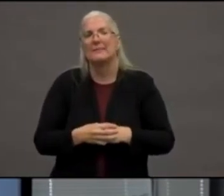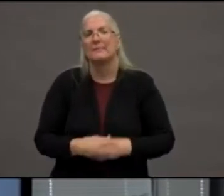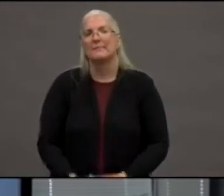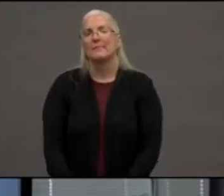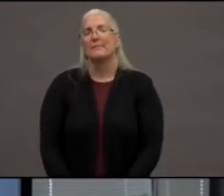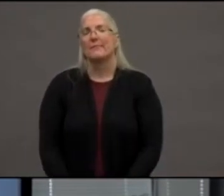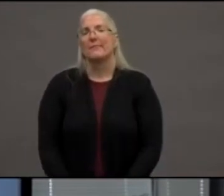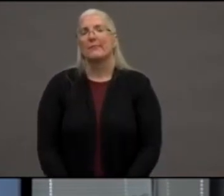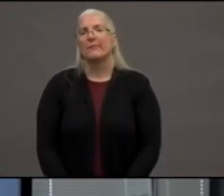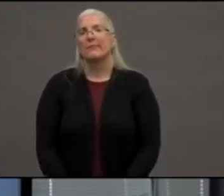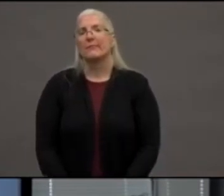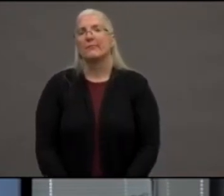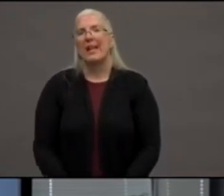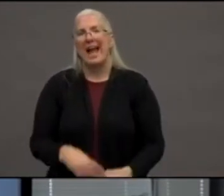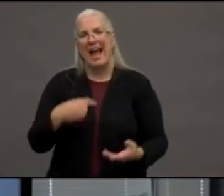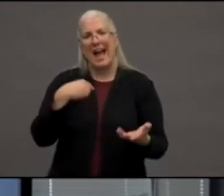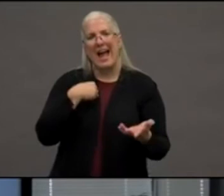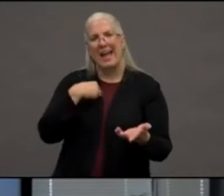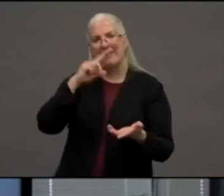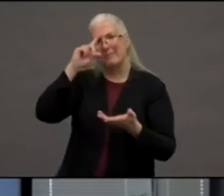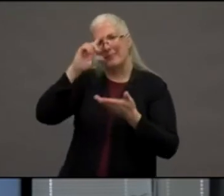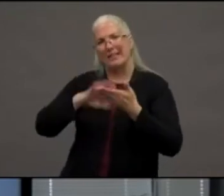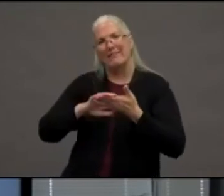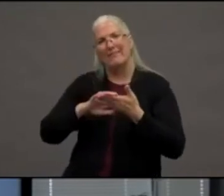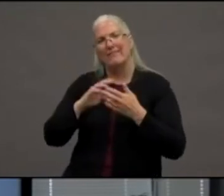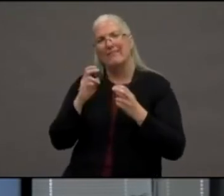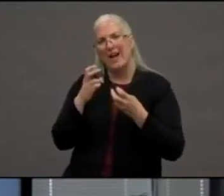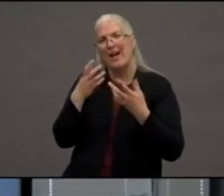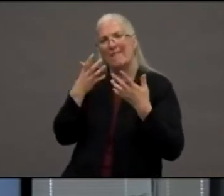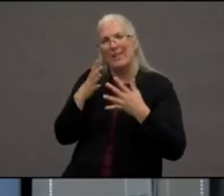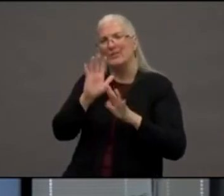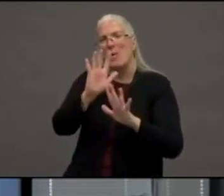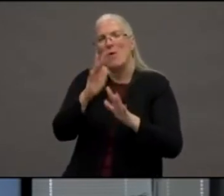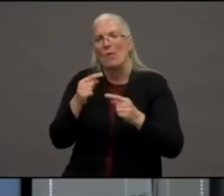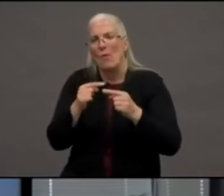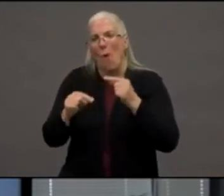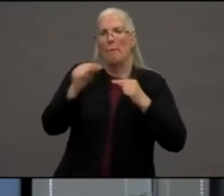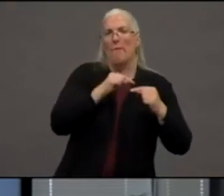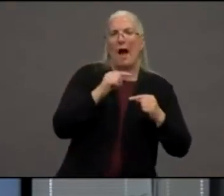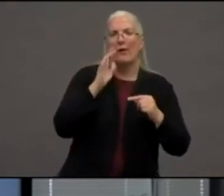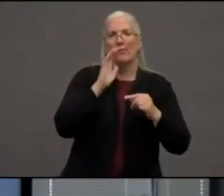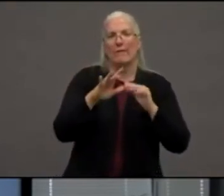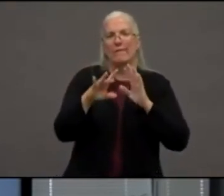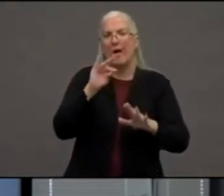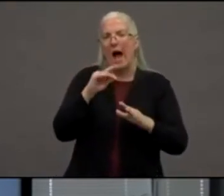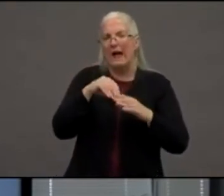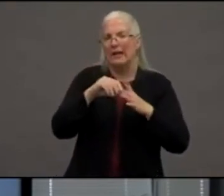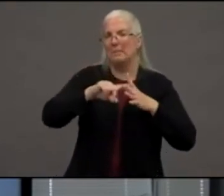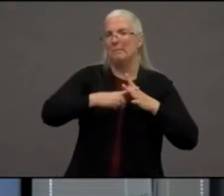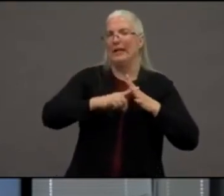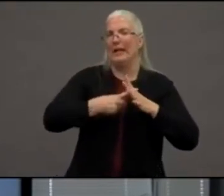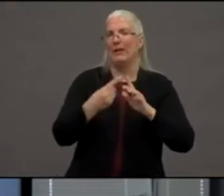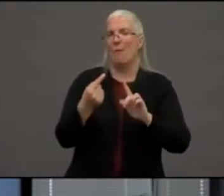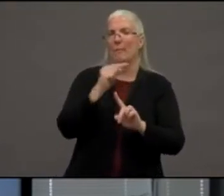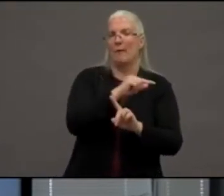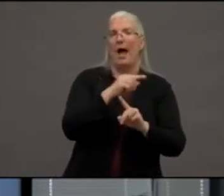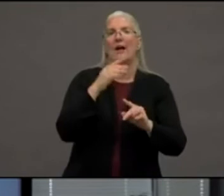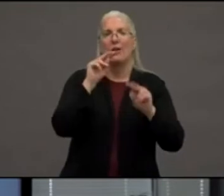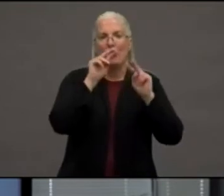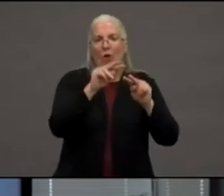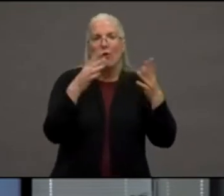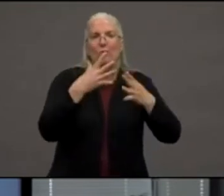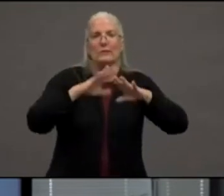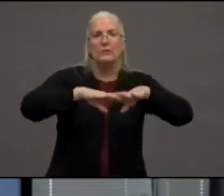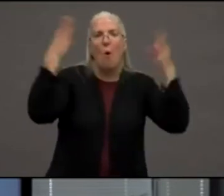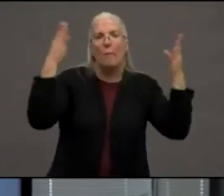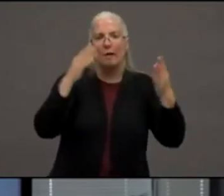you had it. Let's see. Let's just go back to the beginning here. So what is open? We click here.